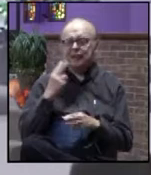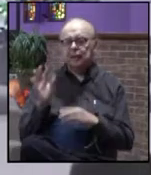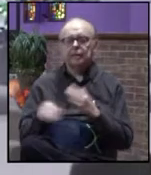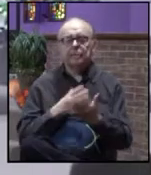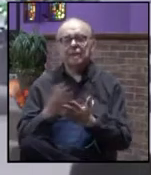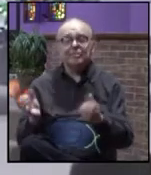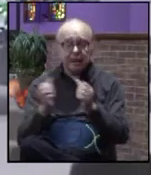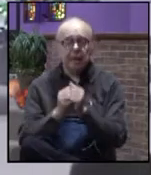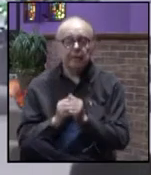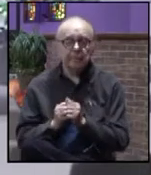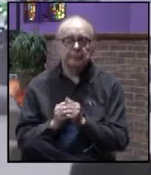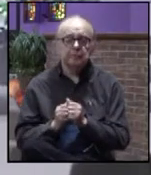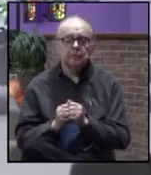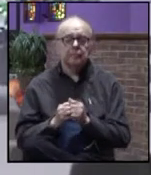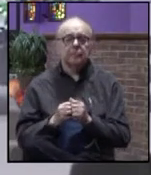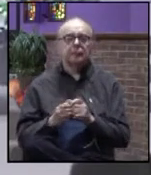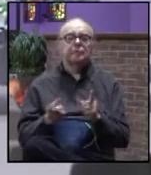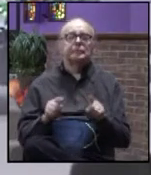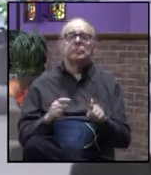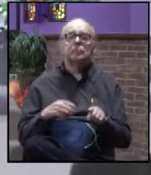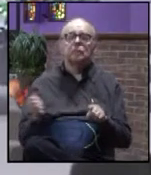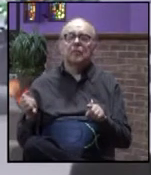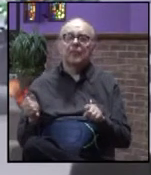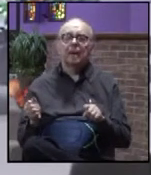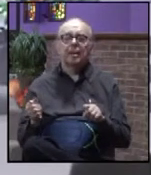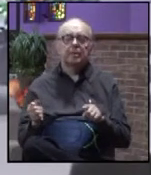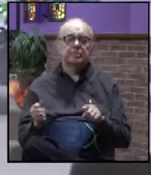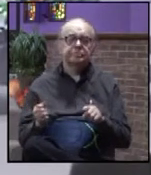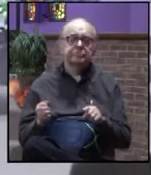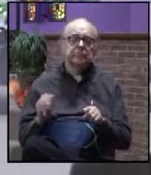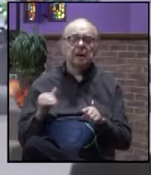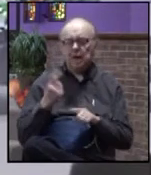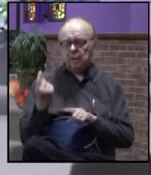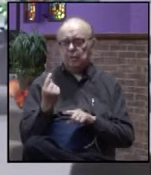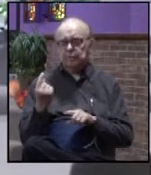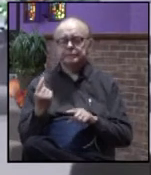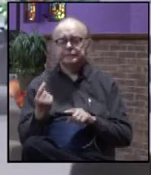But when you take these by themselves,